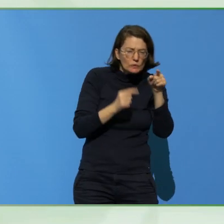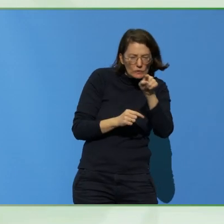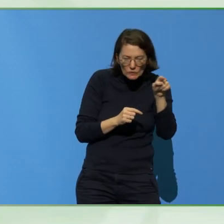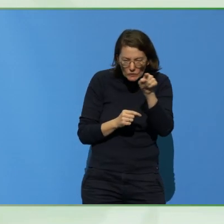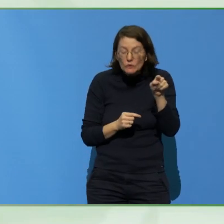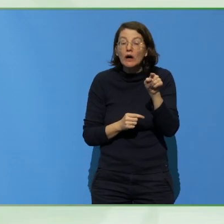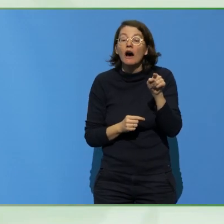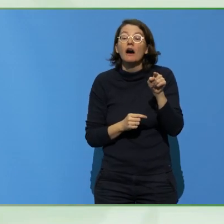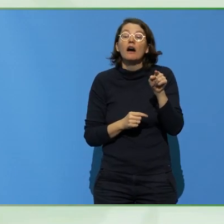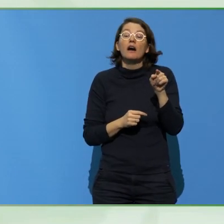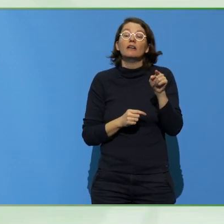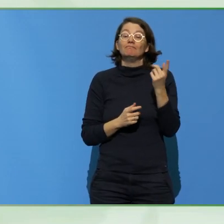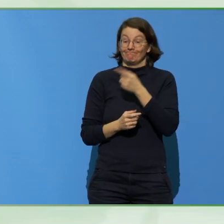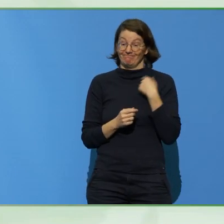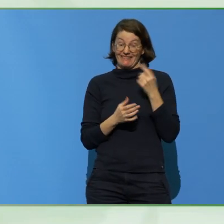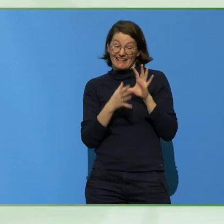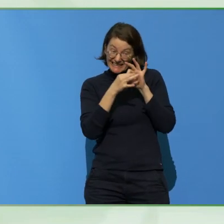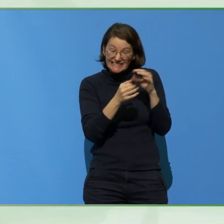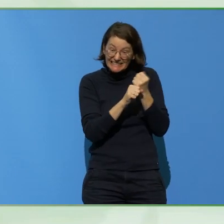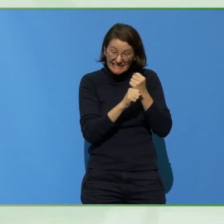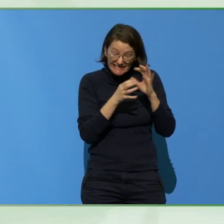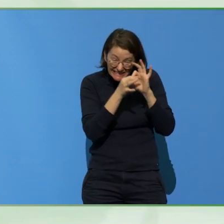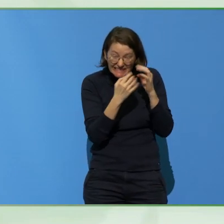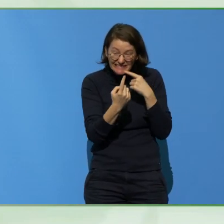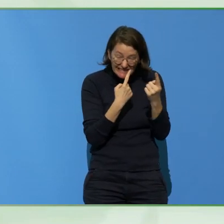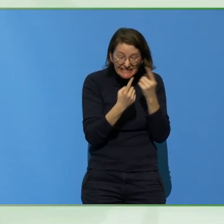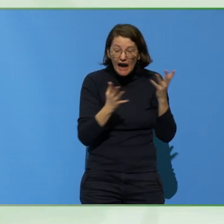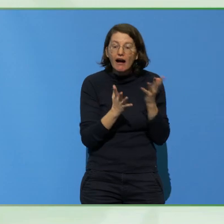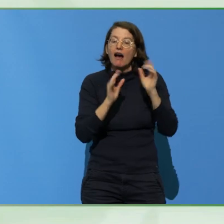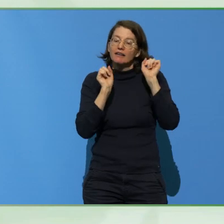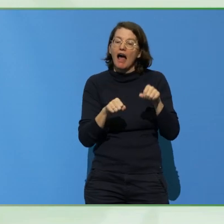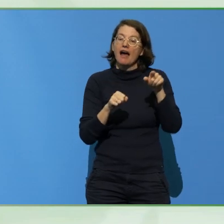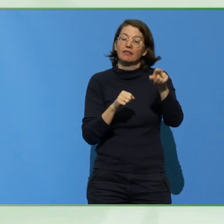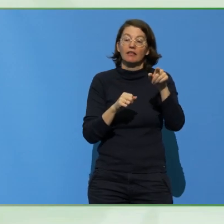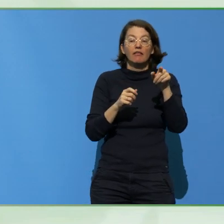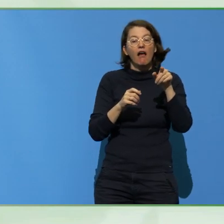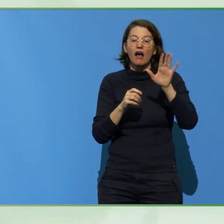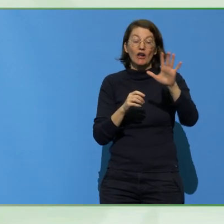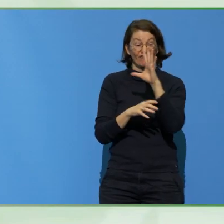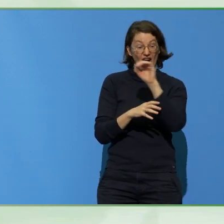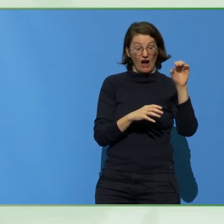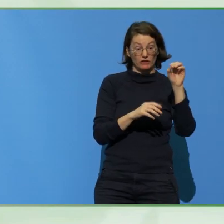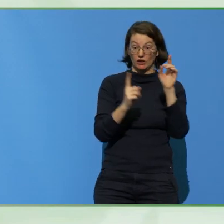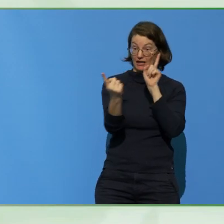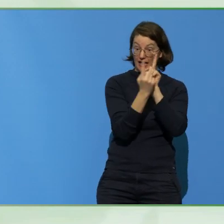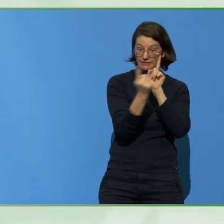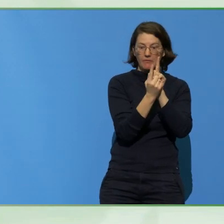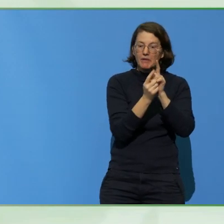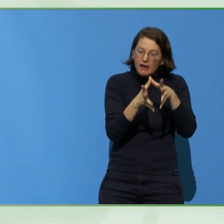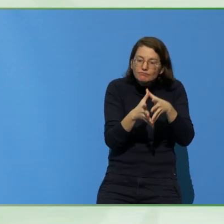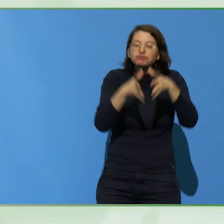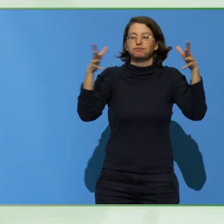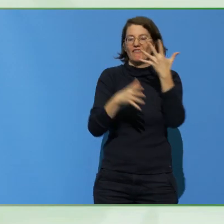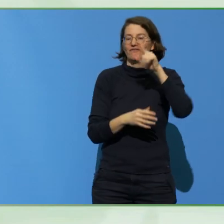on, and that we believe can be solved through two things, really. One is encouraging more investors